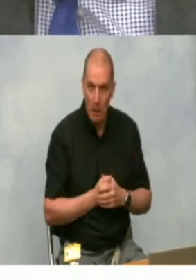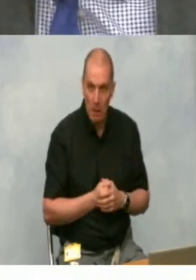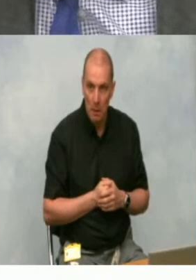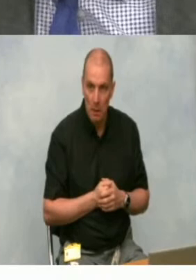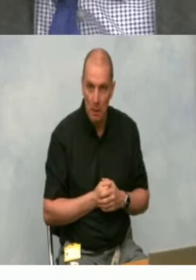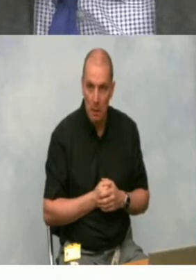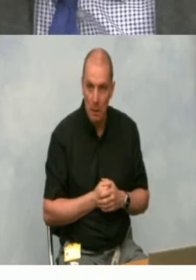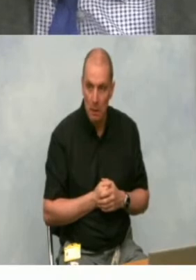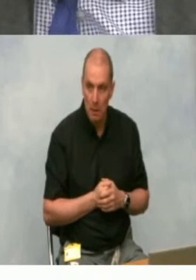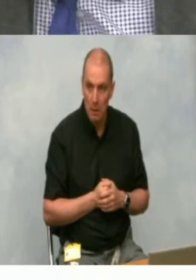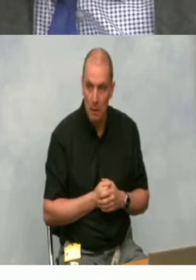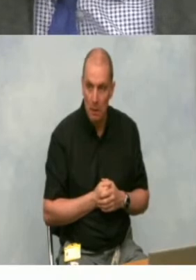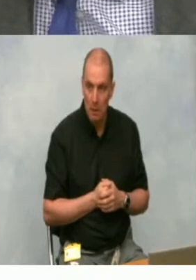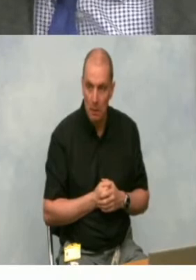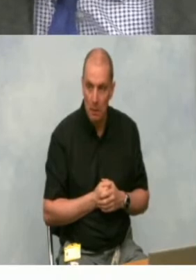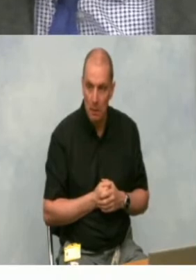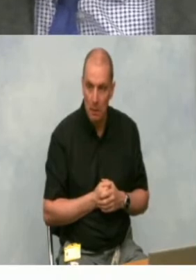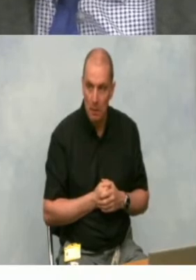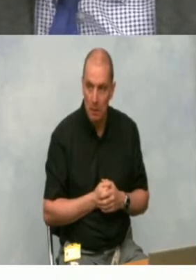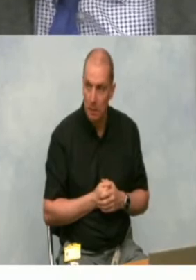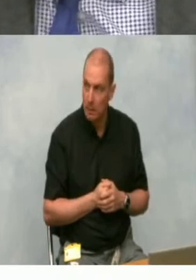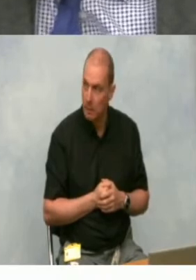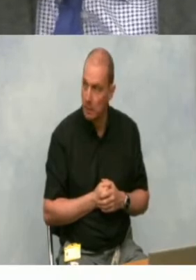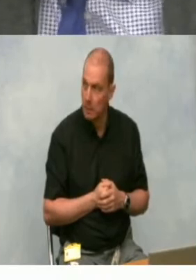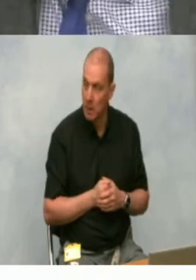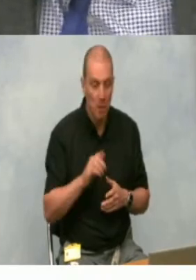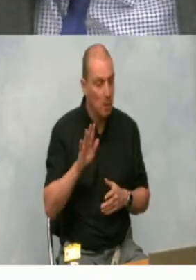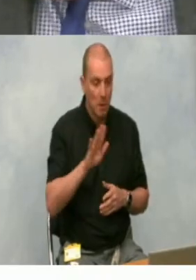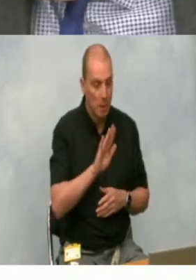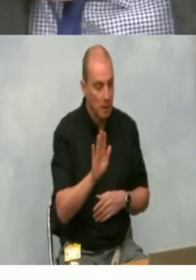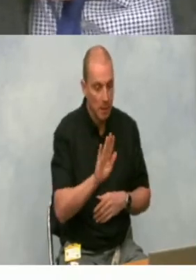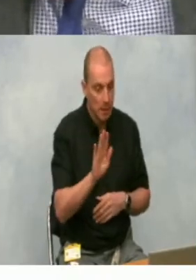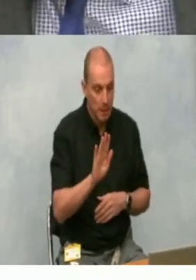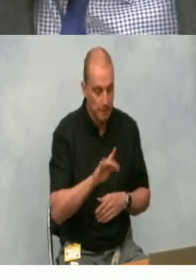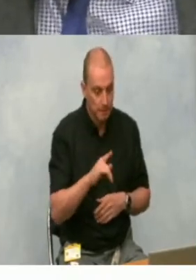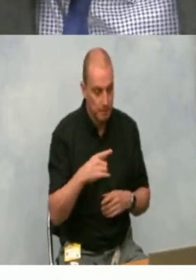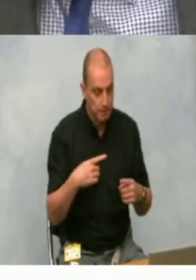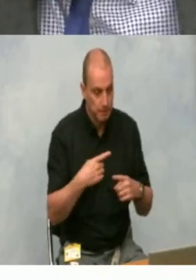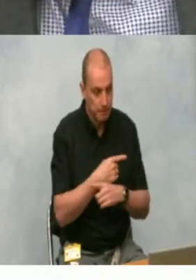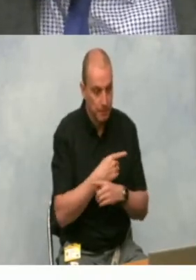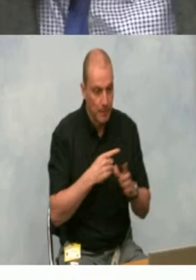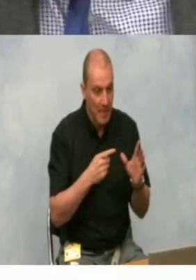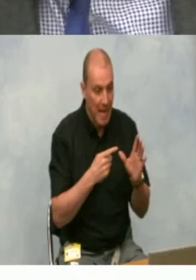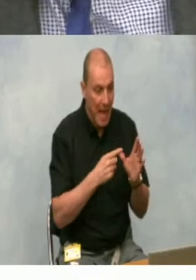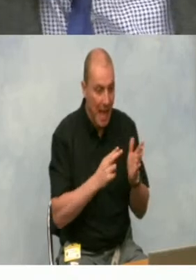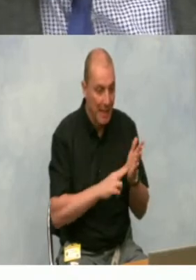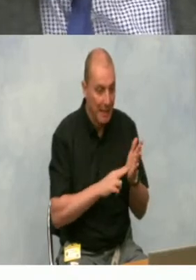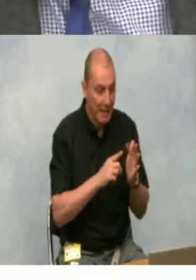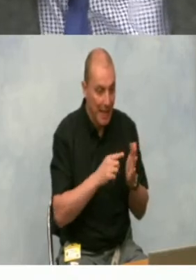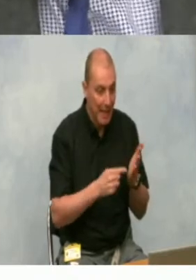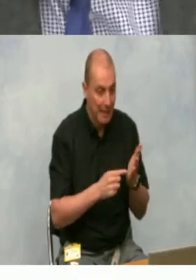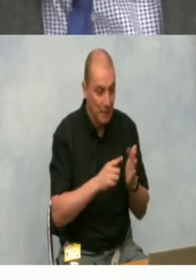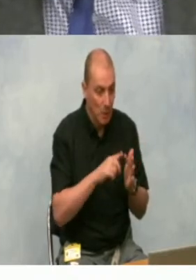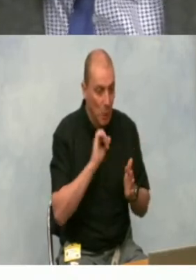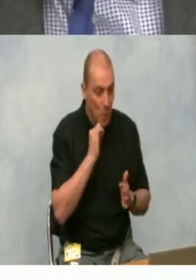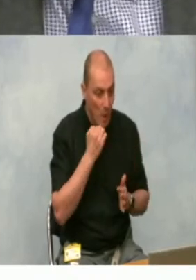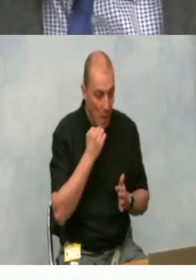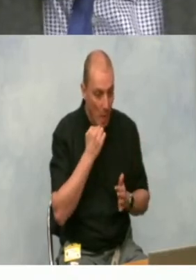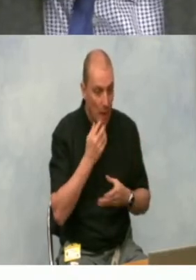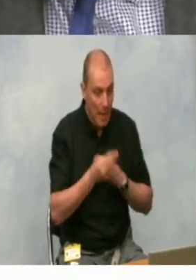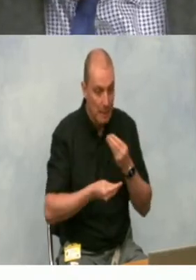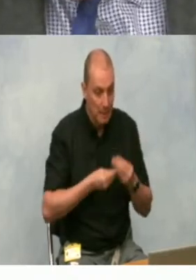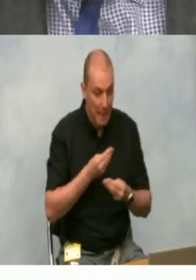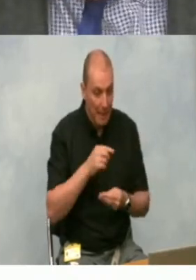Sorry? Yeah, it's only for... Yeah, okay. It's for noting. I mean, if everybody's happy with it, it's a noting item anyway,